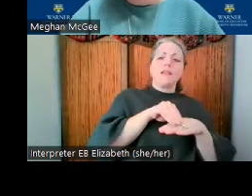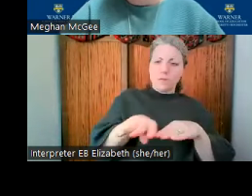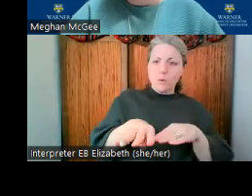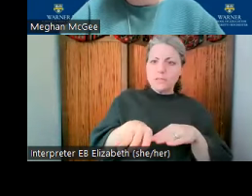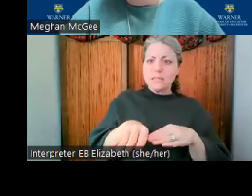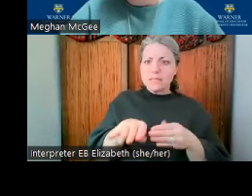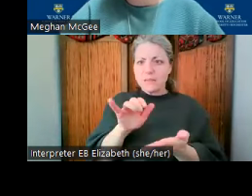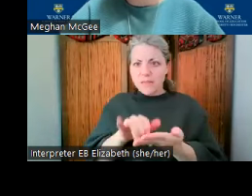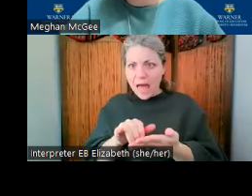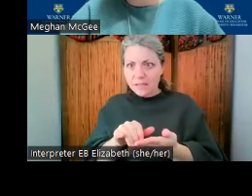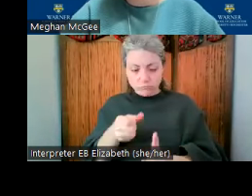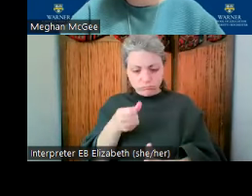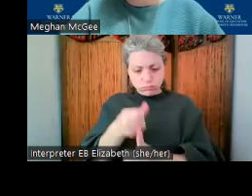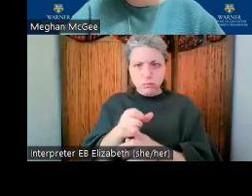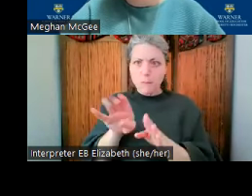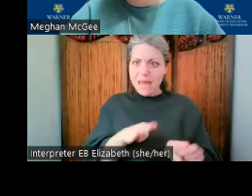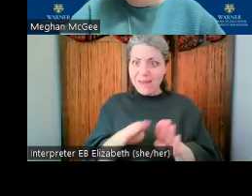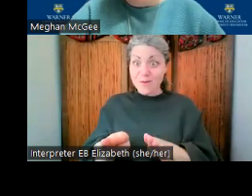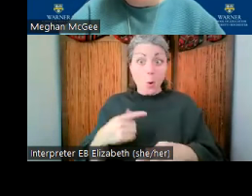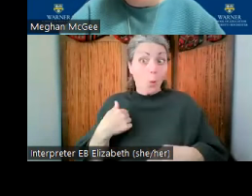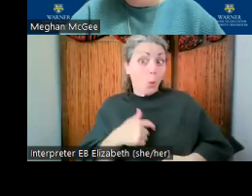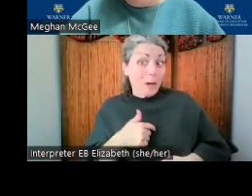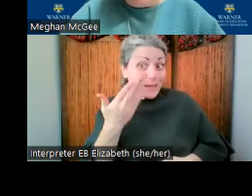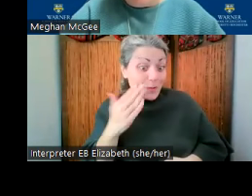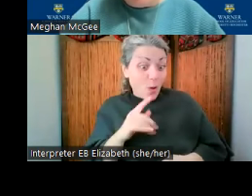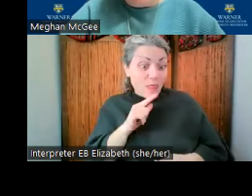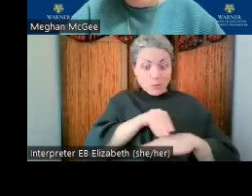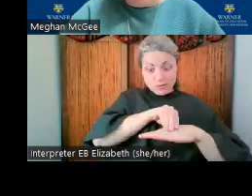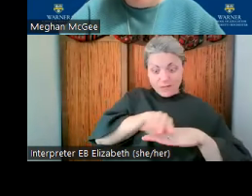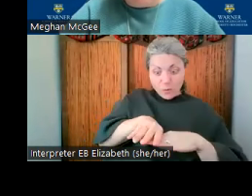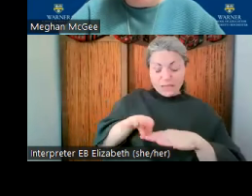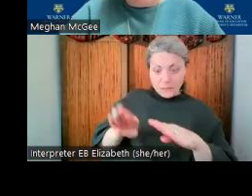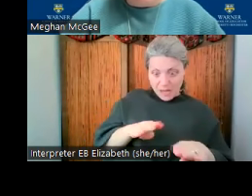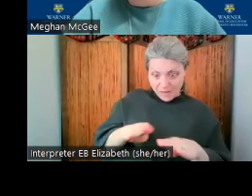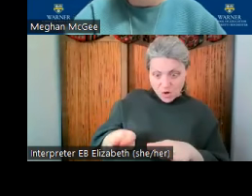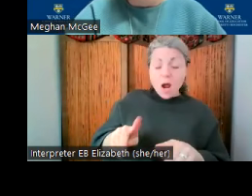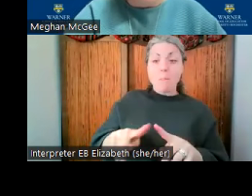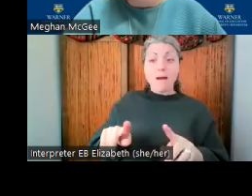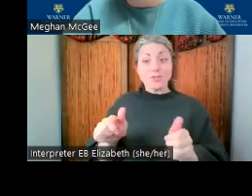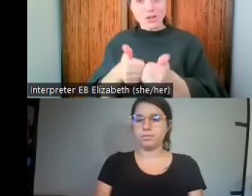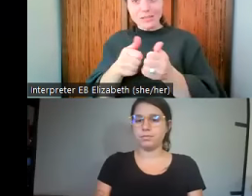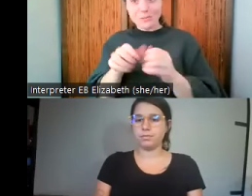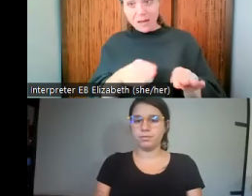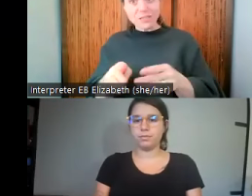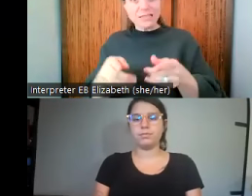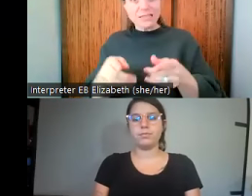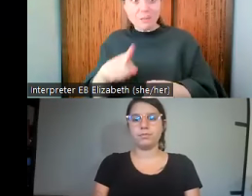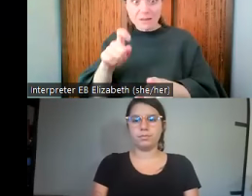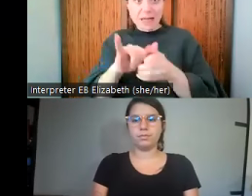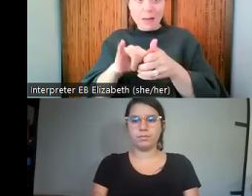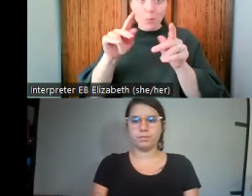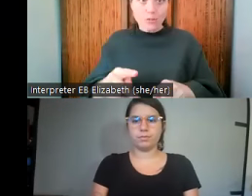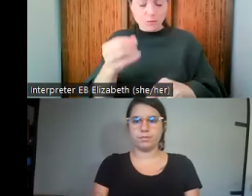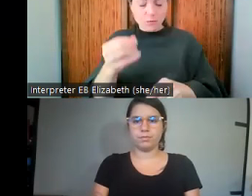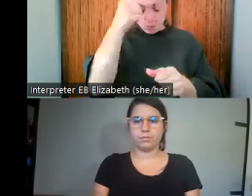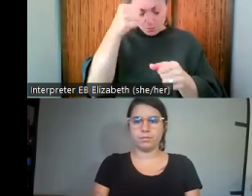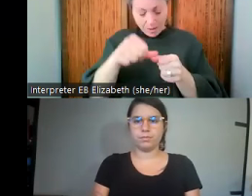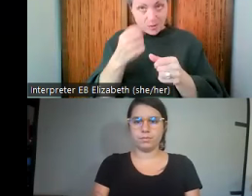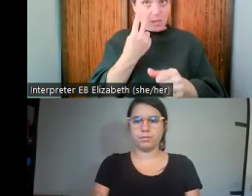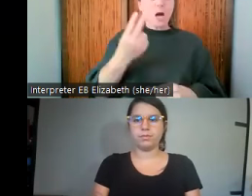may actually have a clear correlation and consideration as to why challenging behavior is happening for that individual.